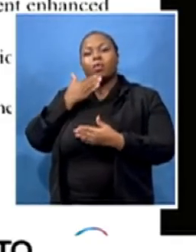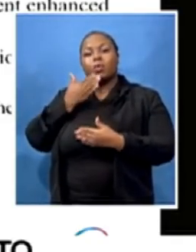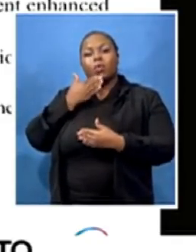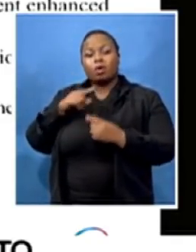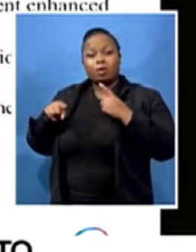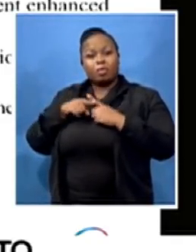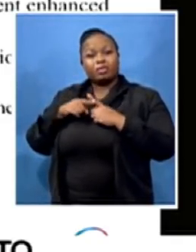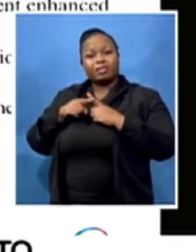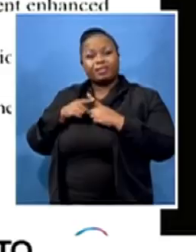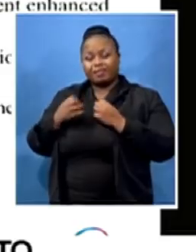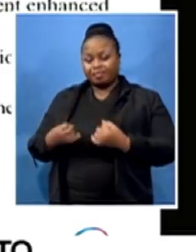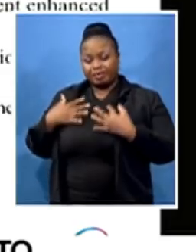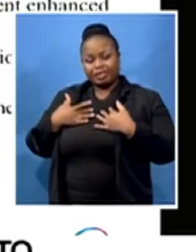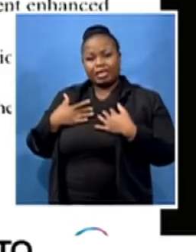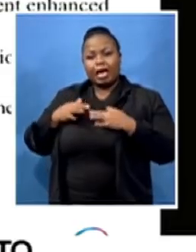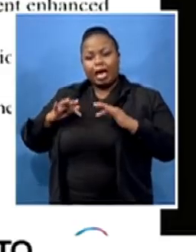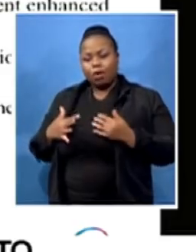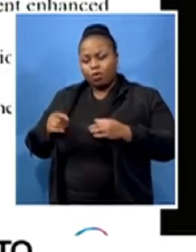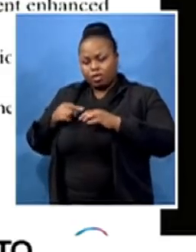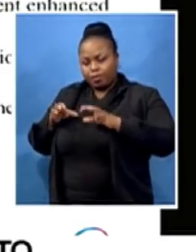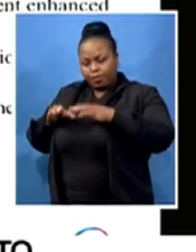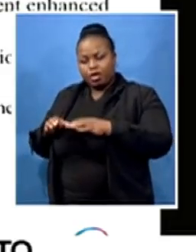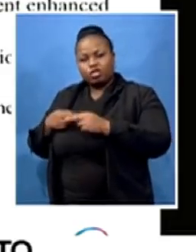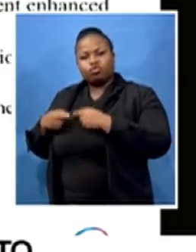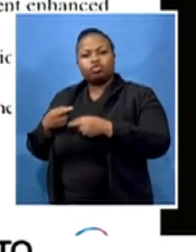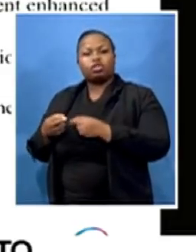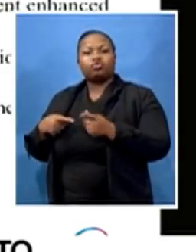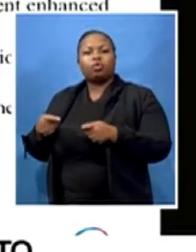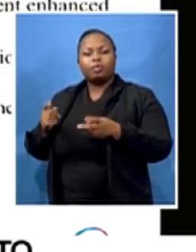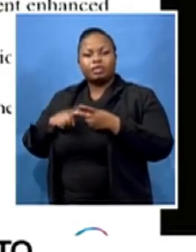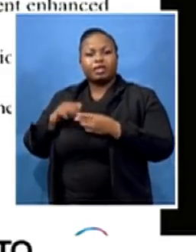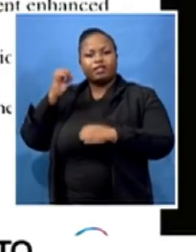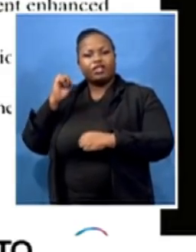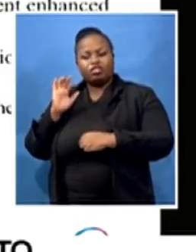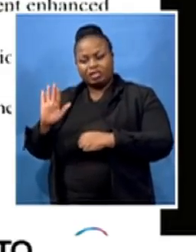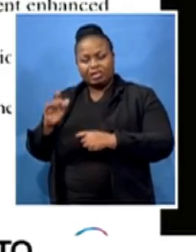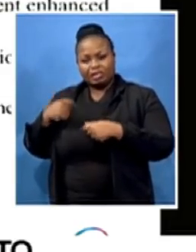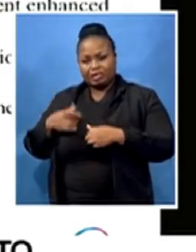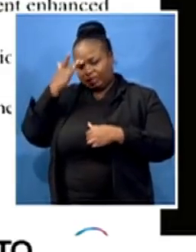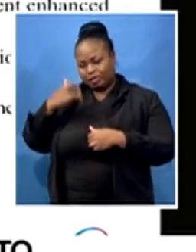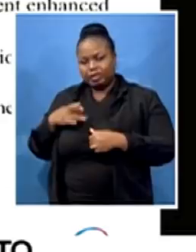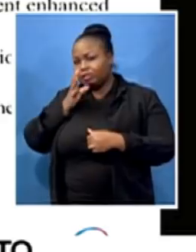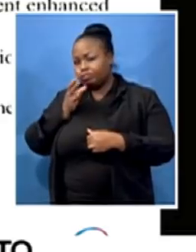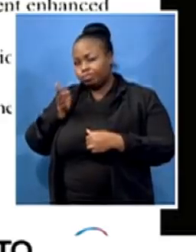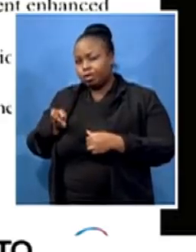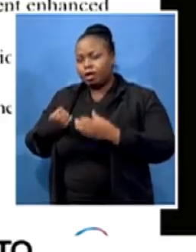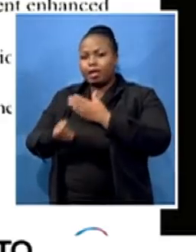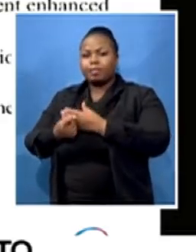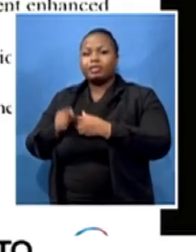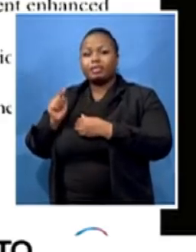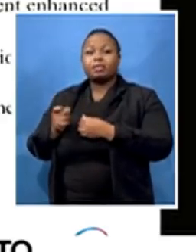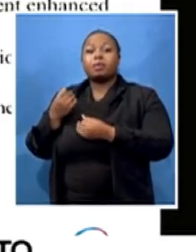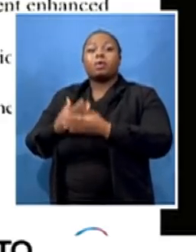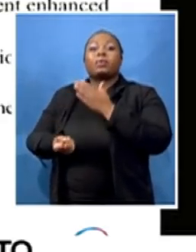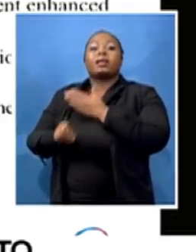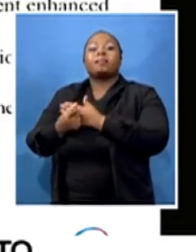in retail shops, in factories. Now that is unfortunately what may happen now as we ease the lockdown in different parts